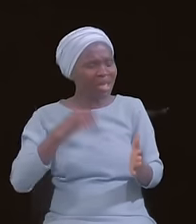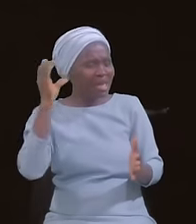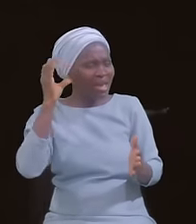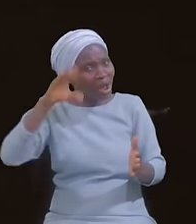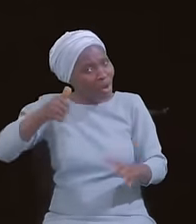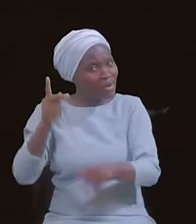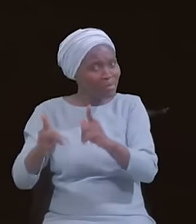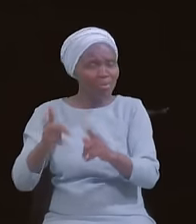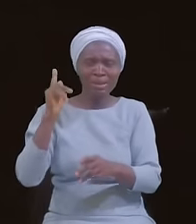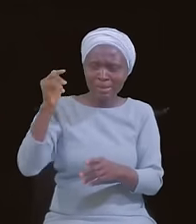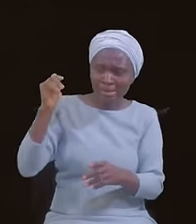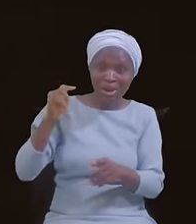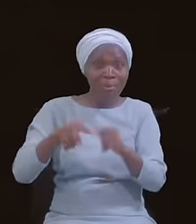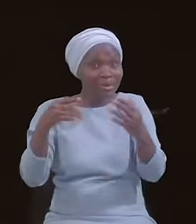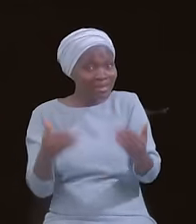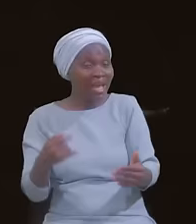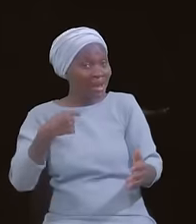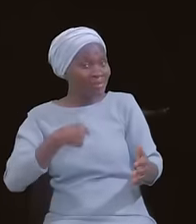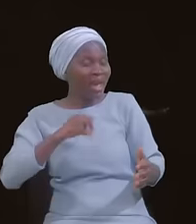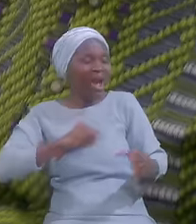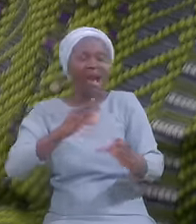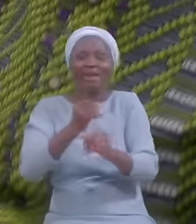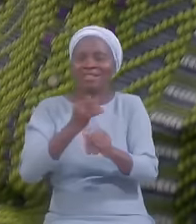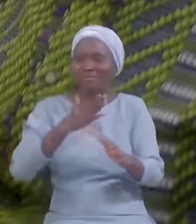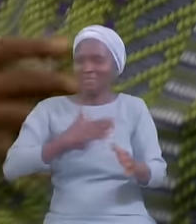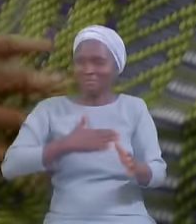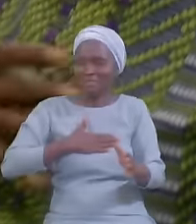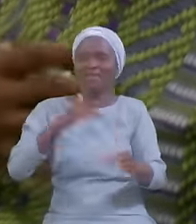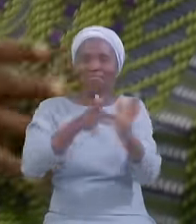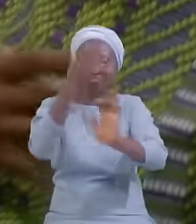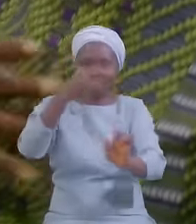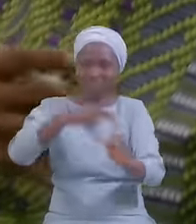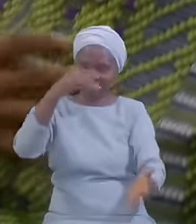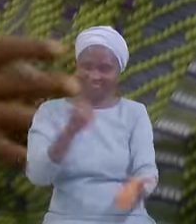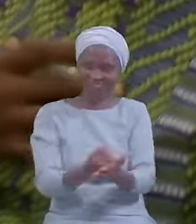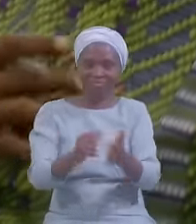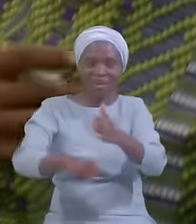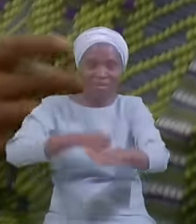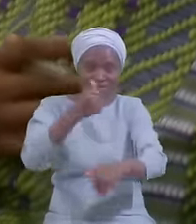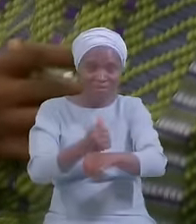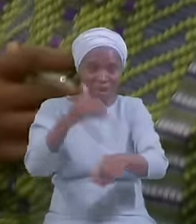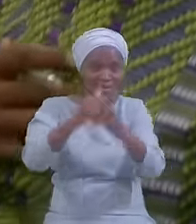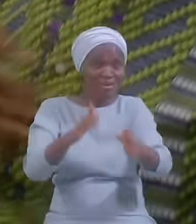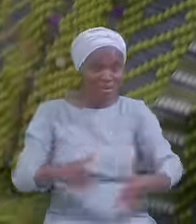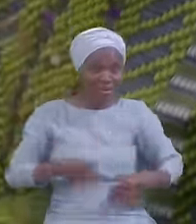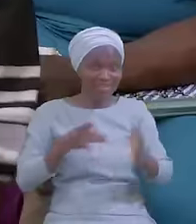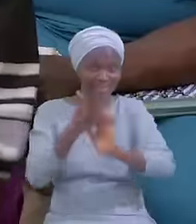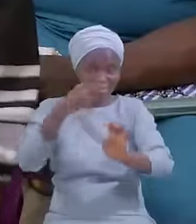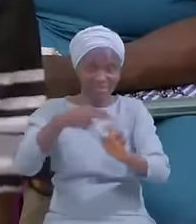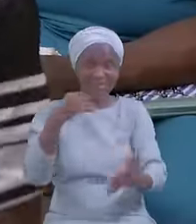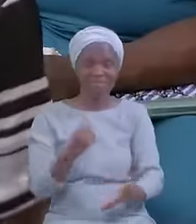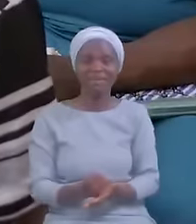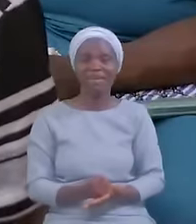testifying, I got mine. Confirmed in your life in Jesus'